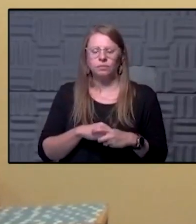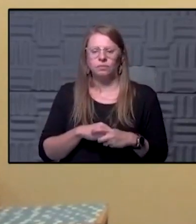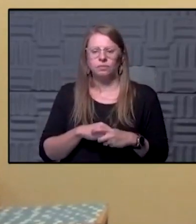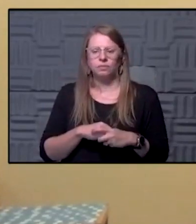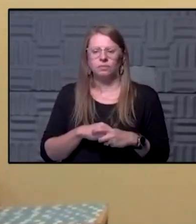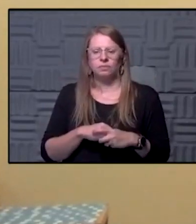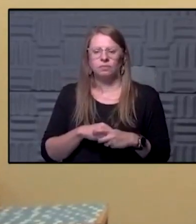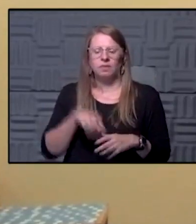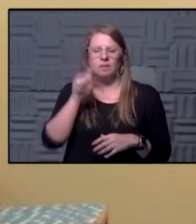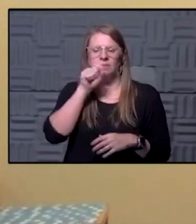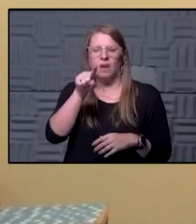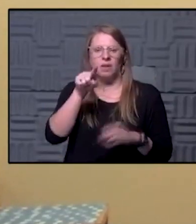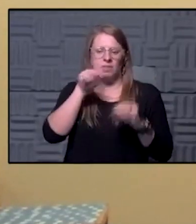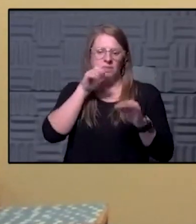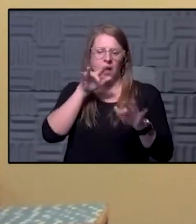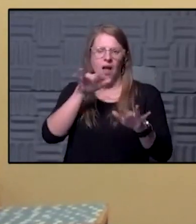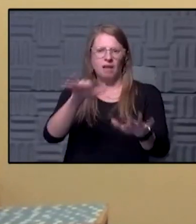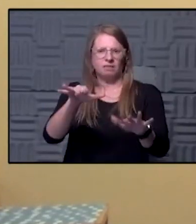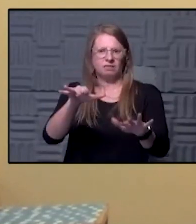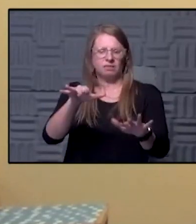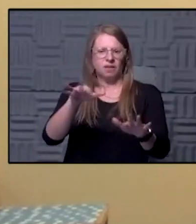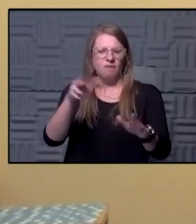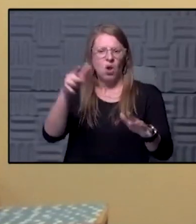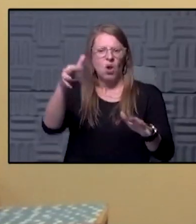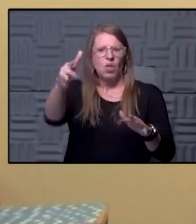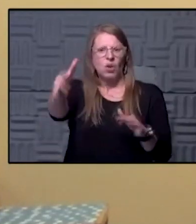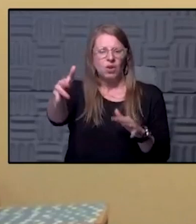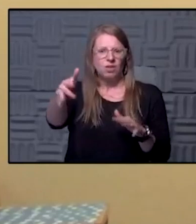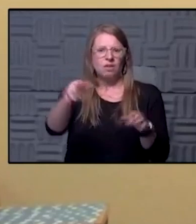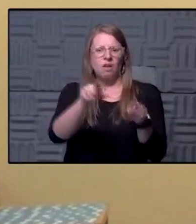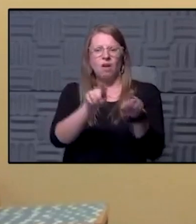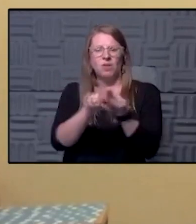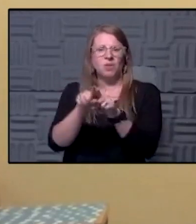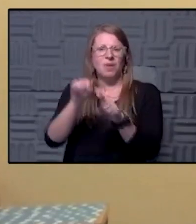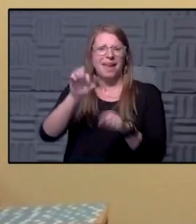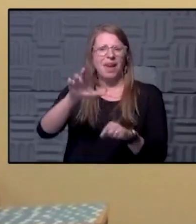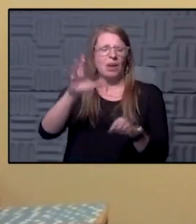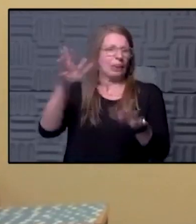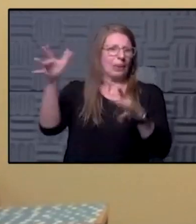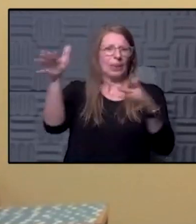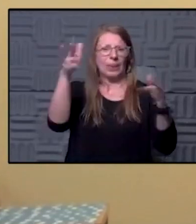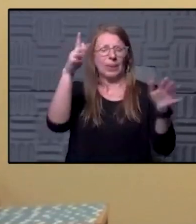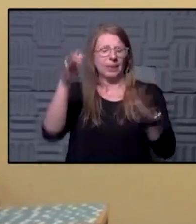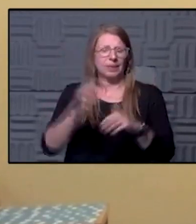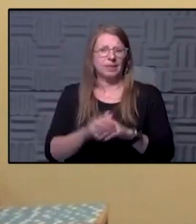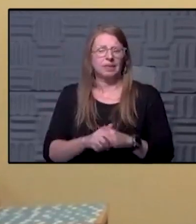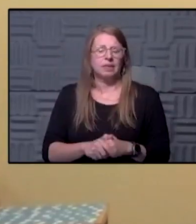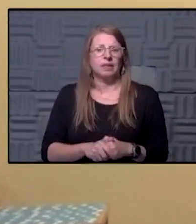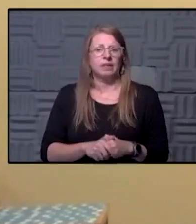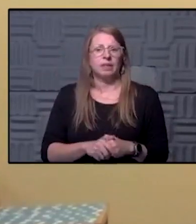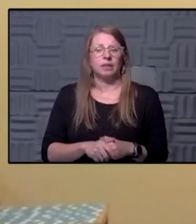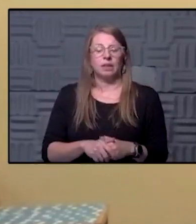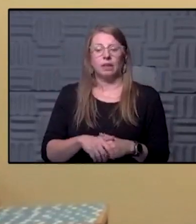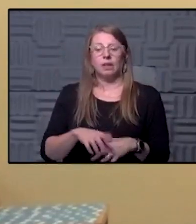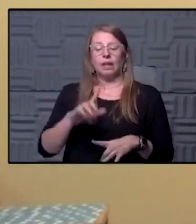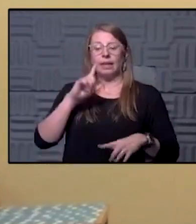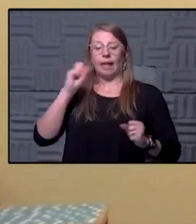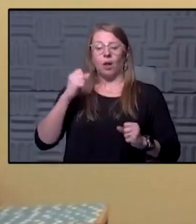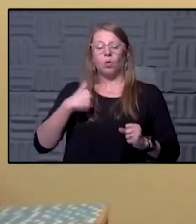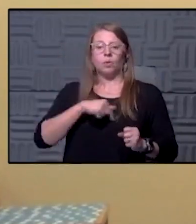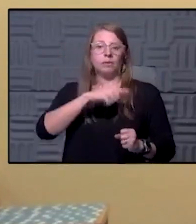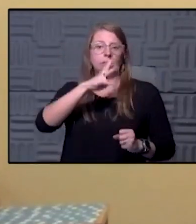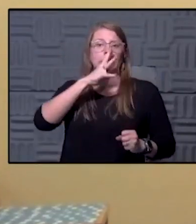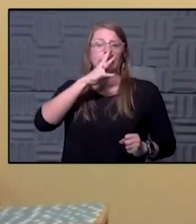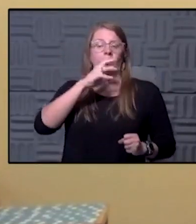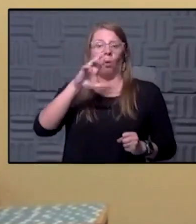particles are spread further and potentially even aerosolized particles. The louder we speak, or